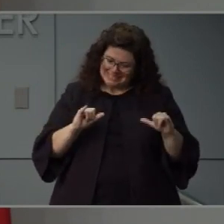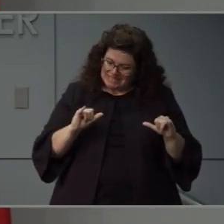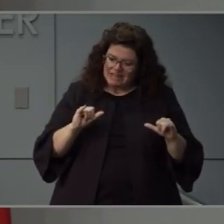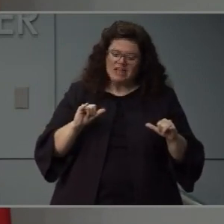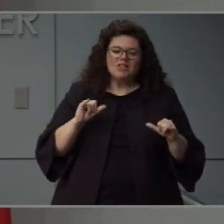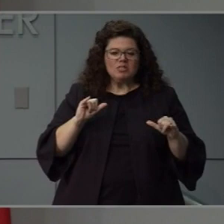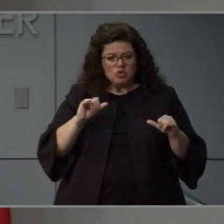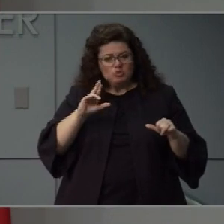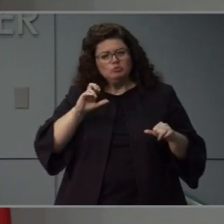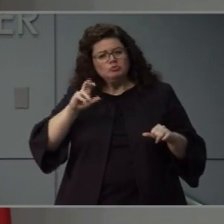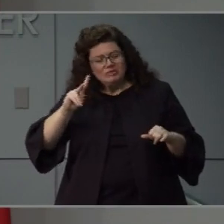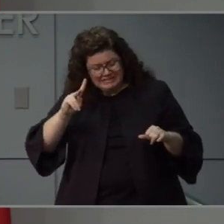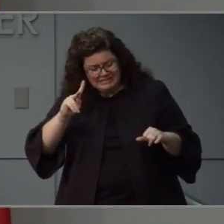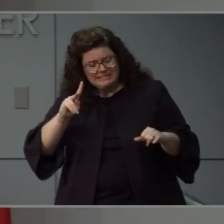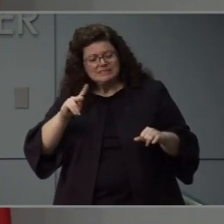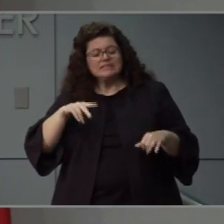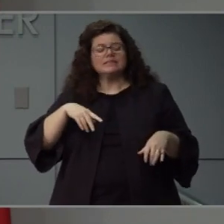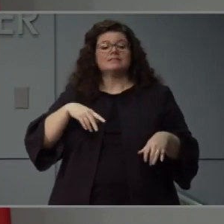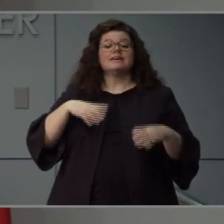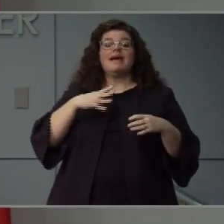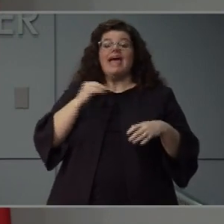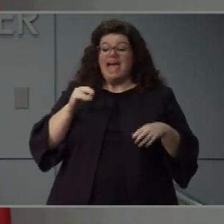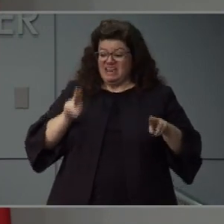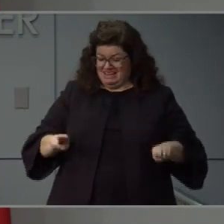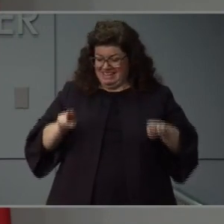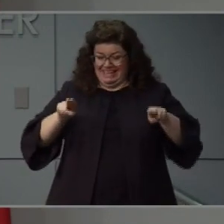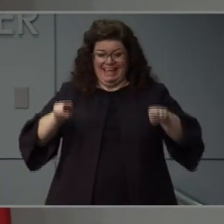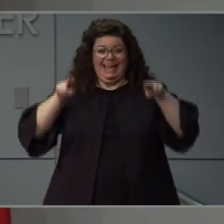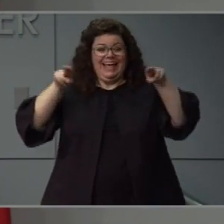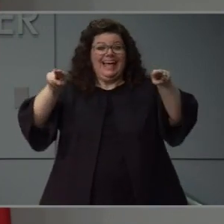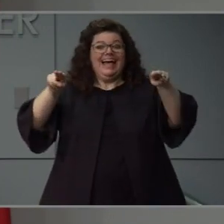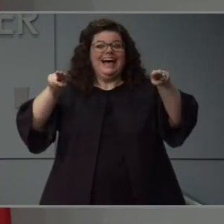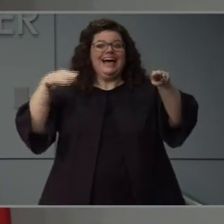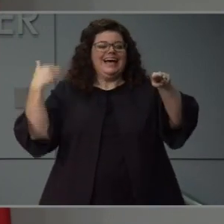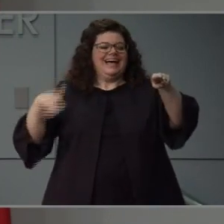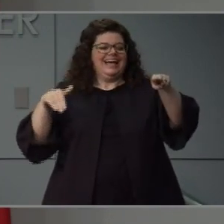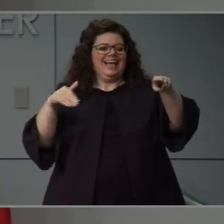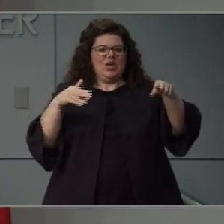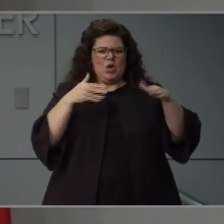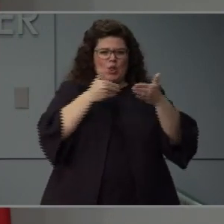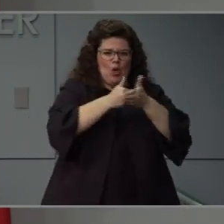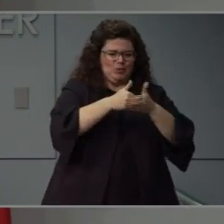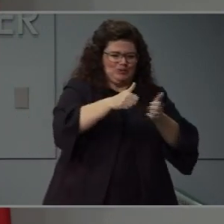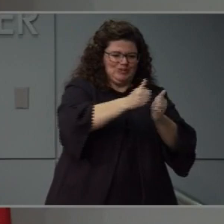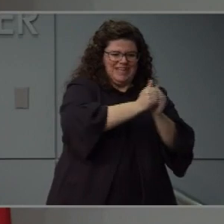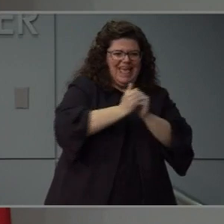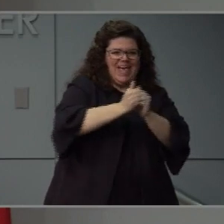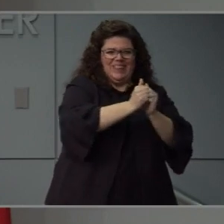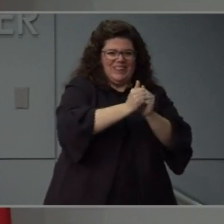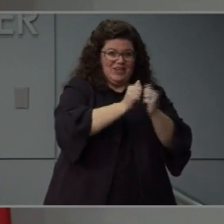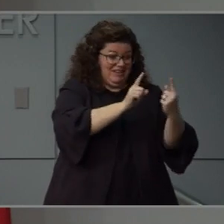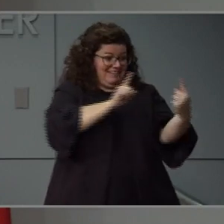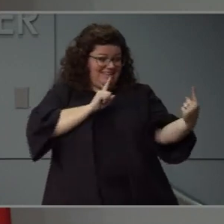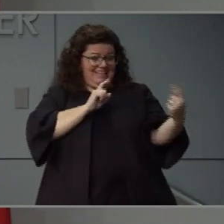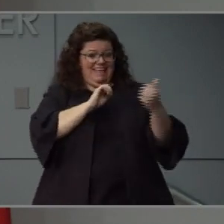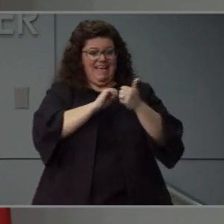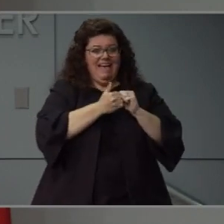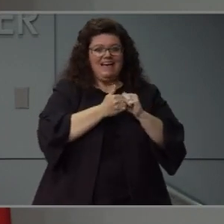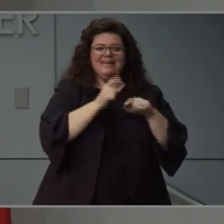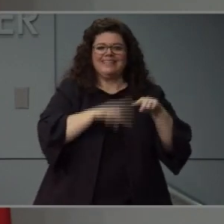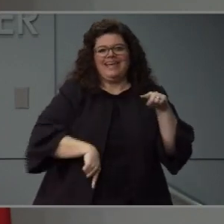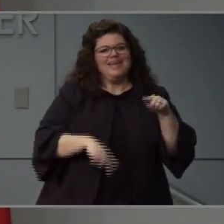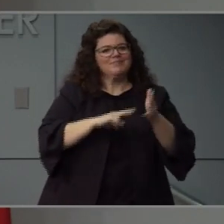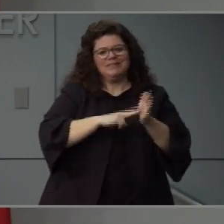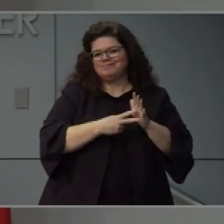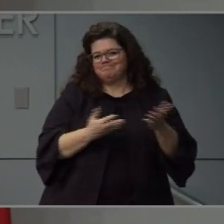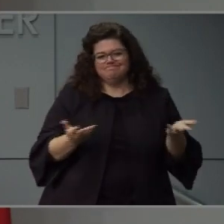quarters, and it does involve a lot of travel. And we know we have a lot of folks coming from out of state here, and so all of